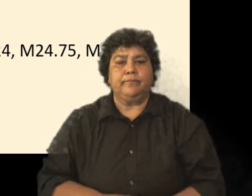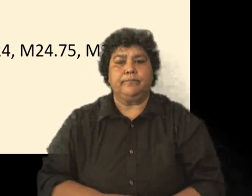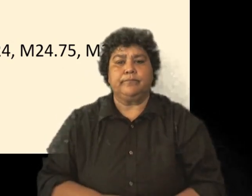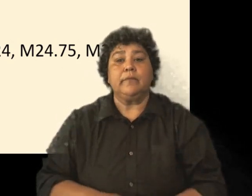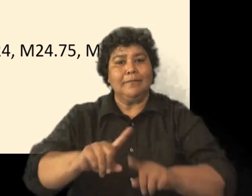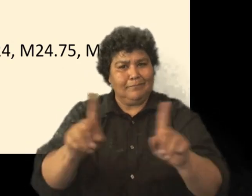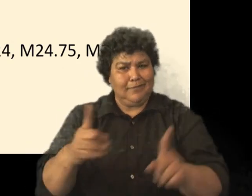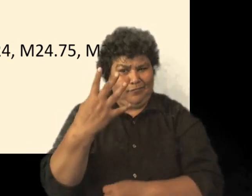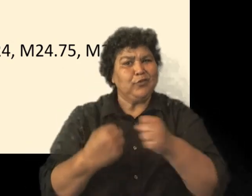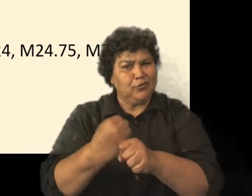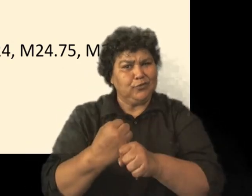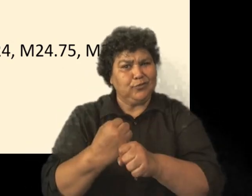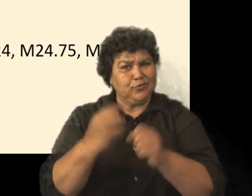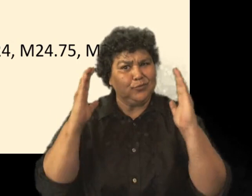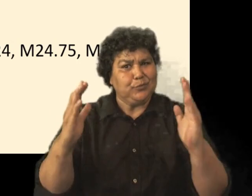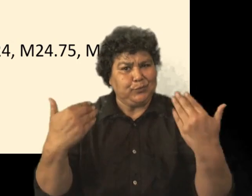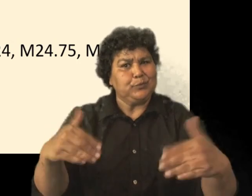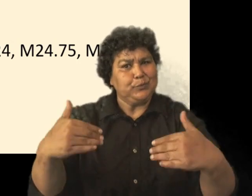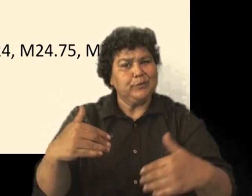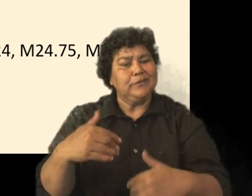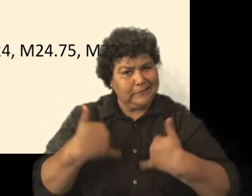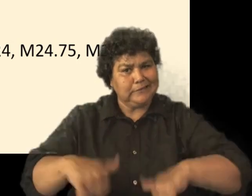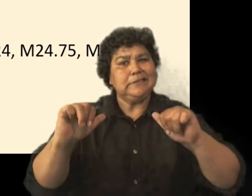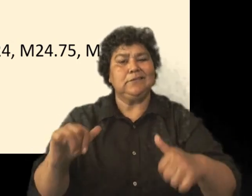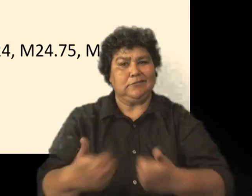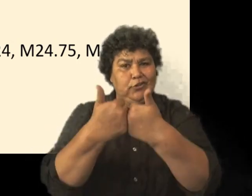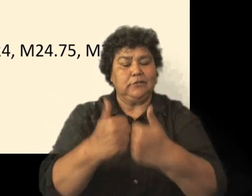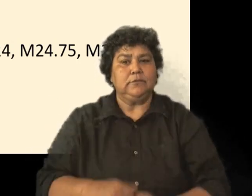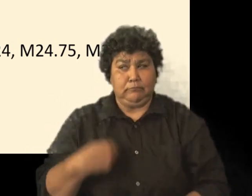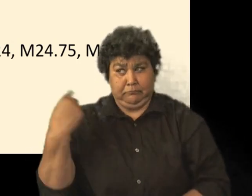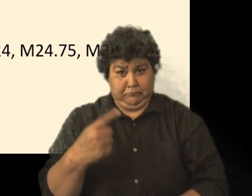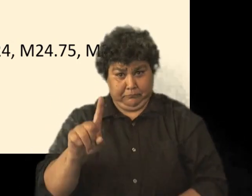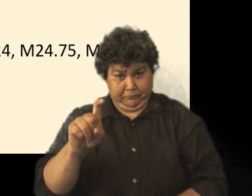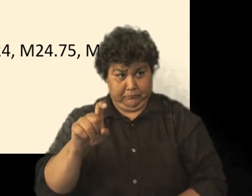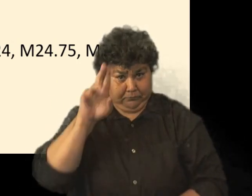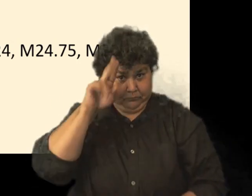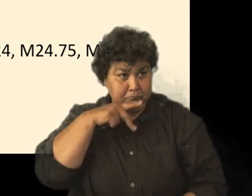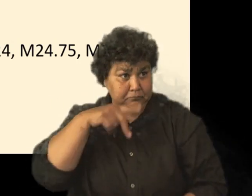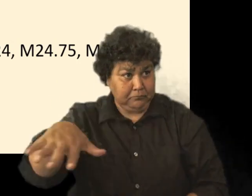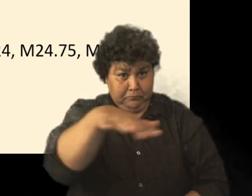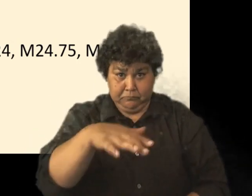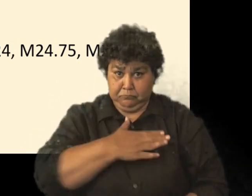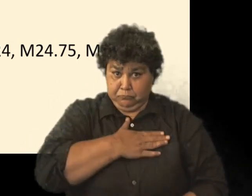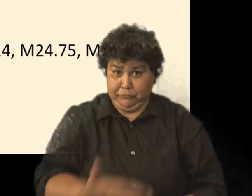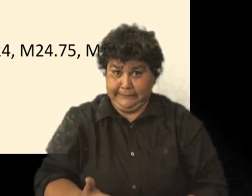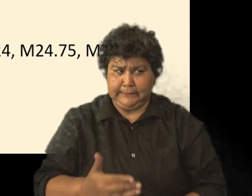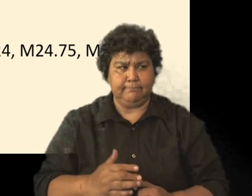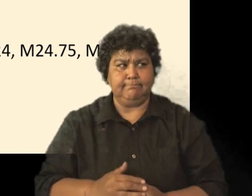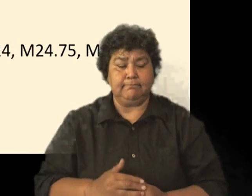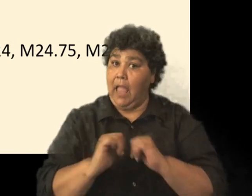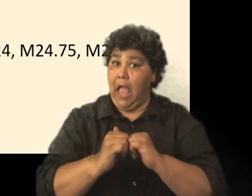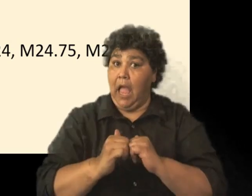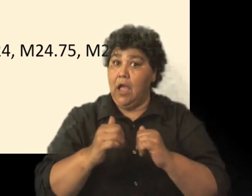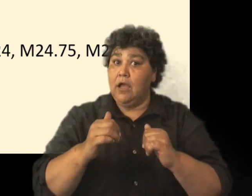study duration is a challenge. And to determine if RP patients were up for such a challenge, Susie Trodoshard